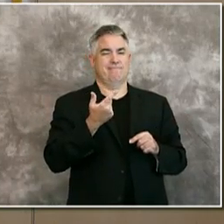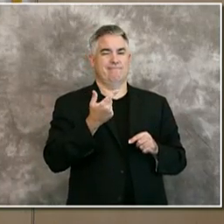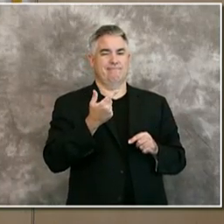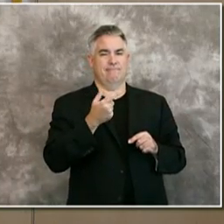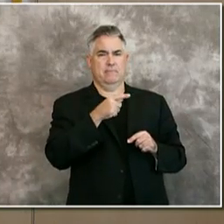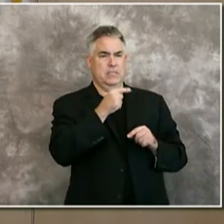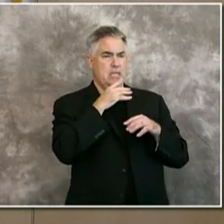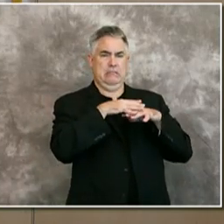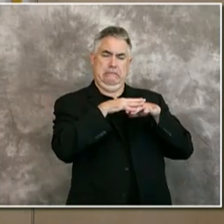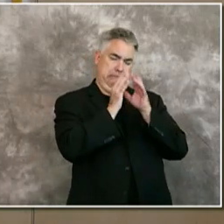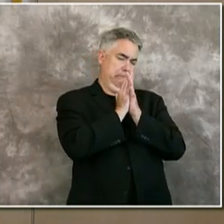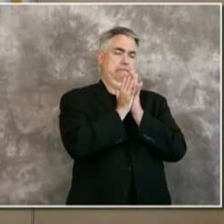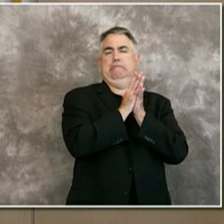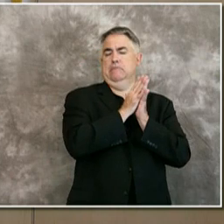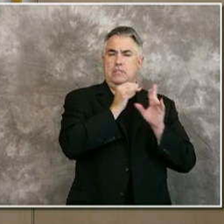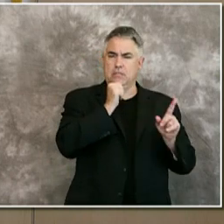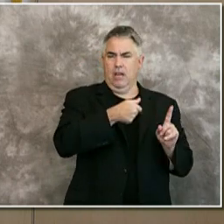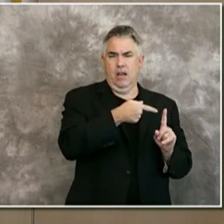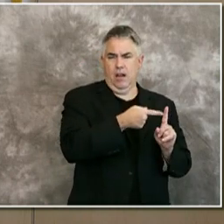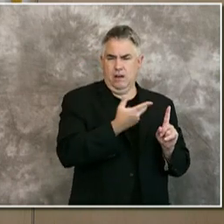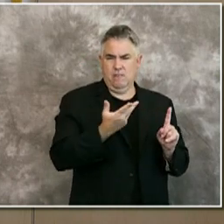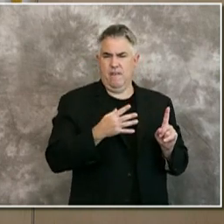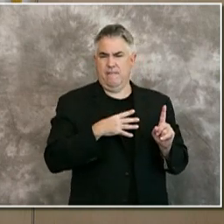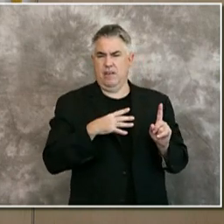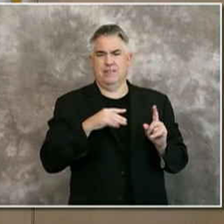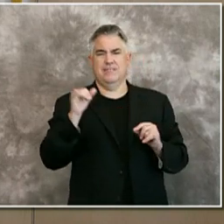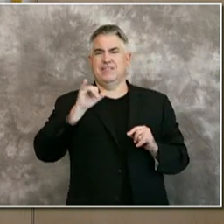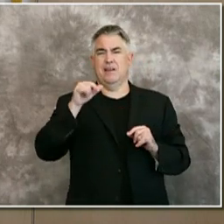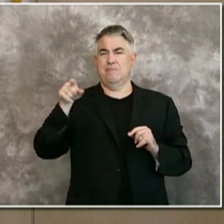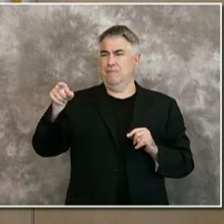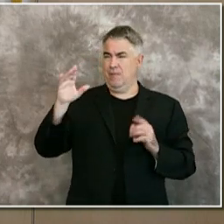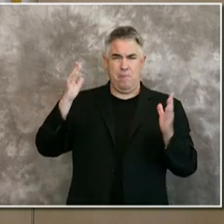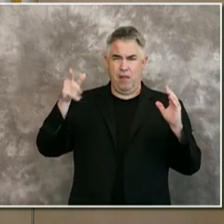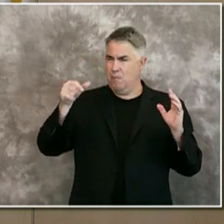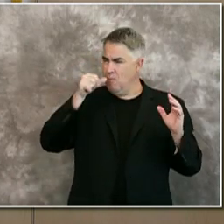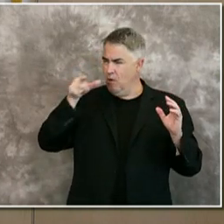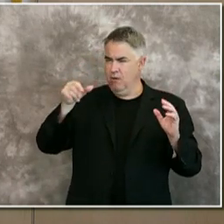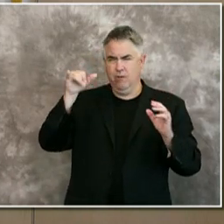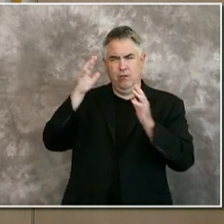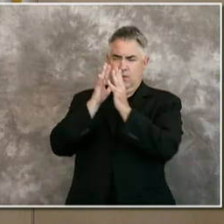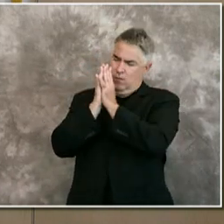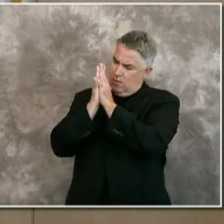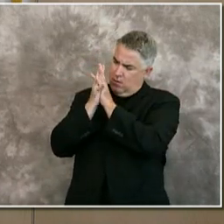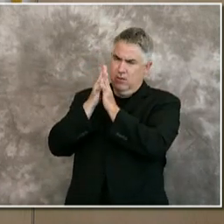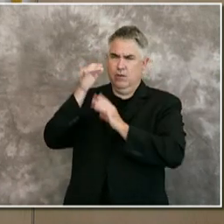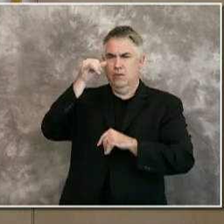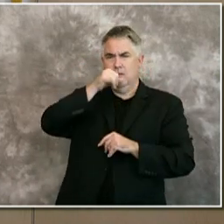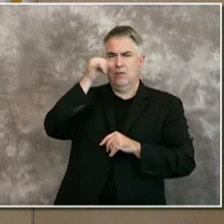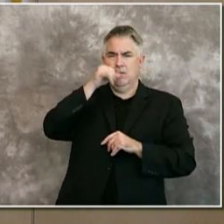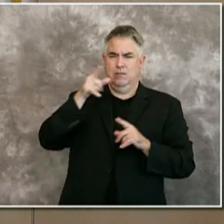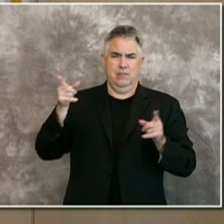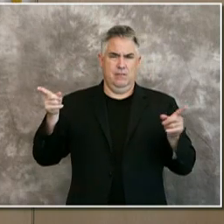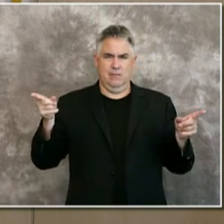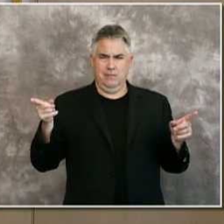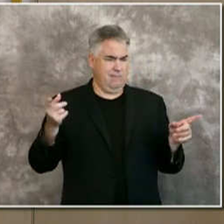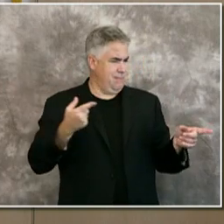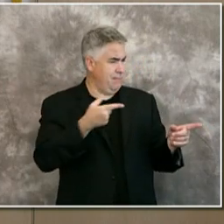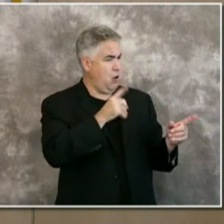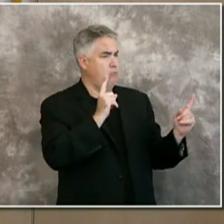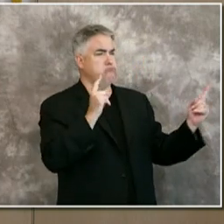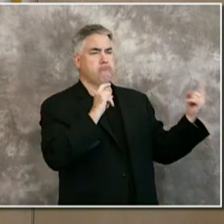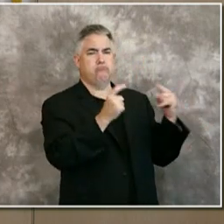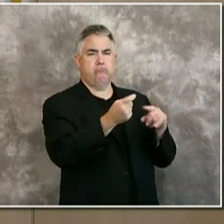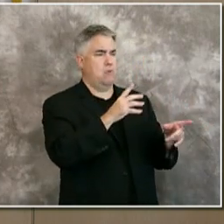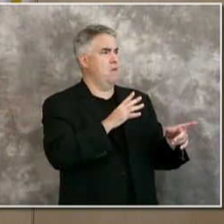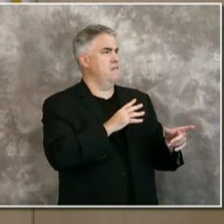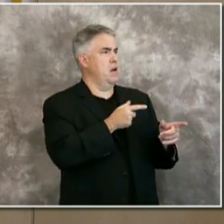that one would gather in a bar. People are passing and going. So again, it's outdoors and the risk is